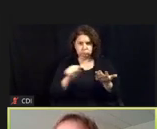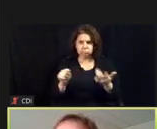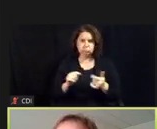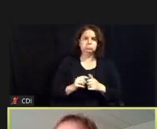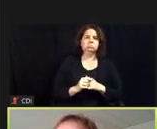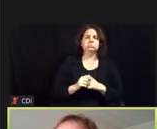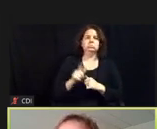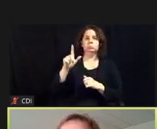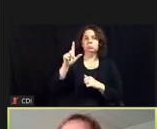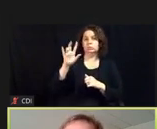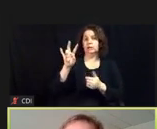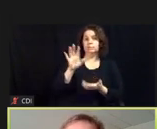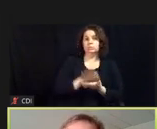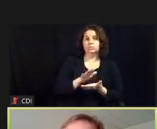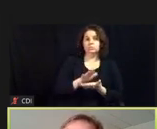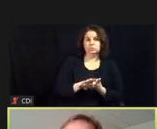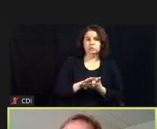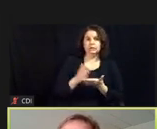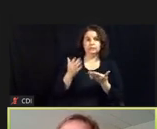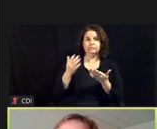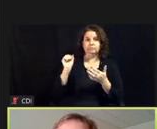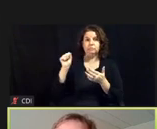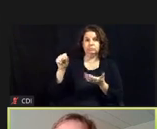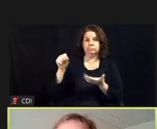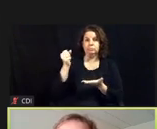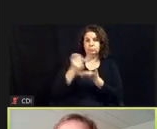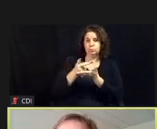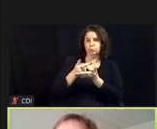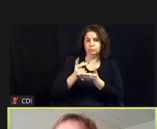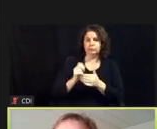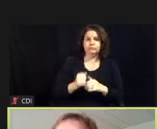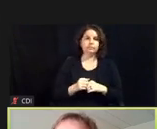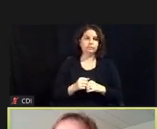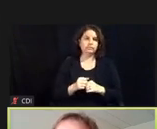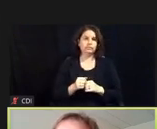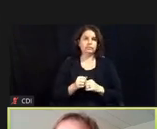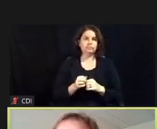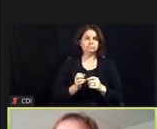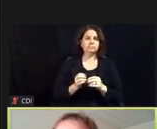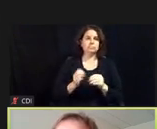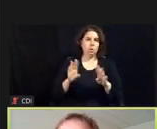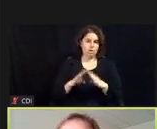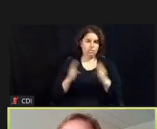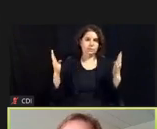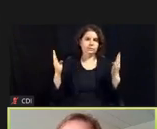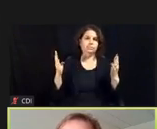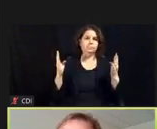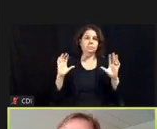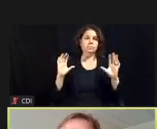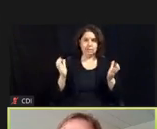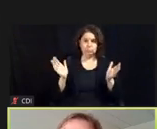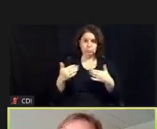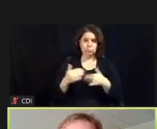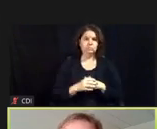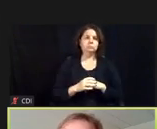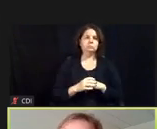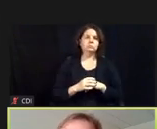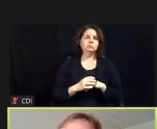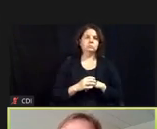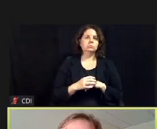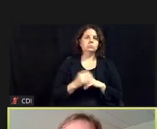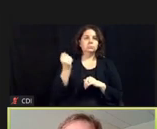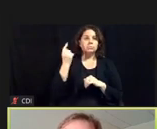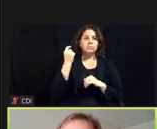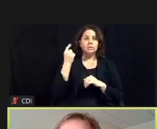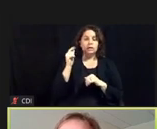those schools have been approved locally to be allowed to reopen to classroom-based learning. They have testing capacity, they have the